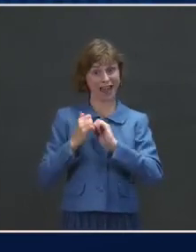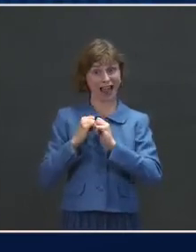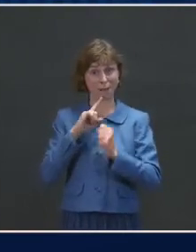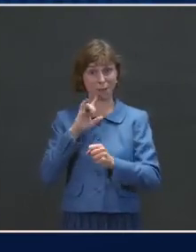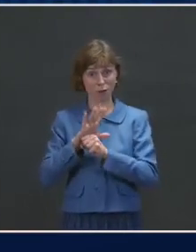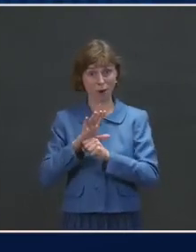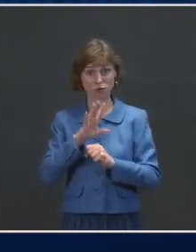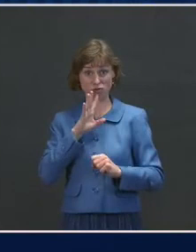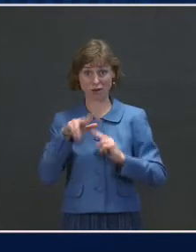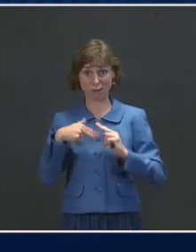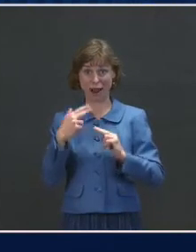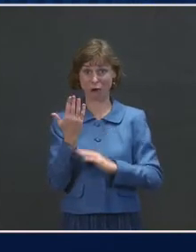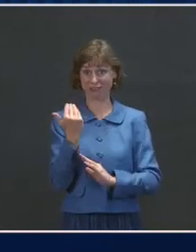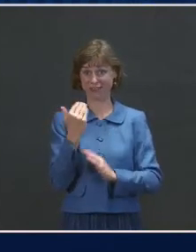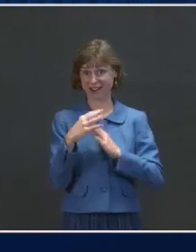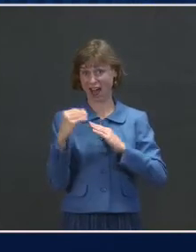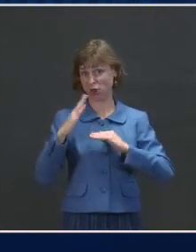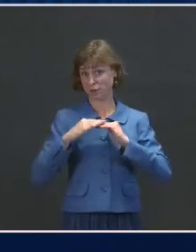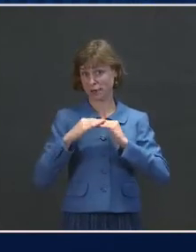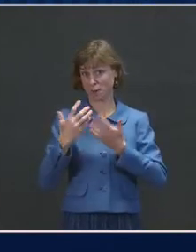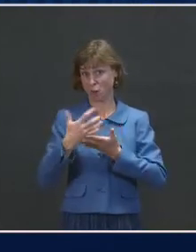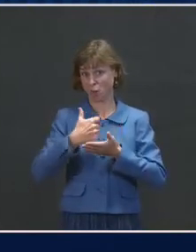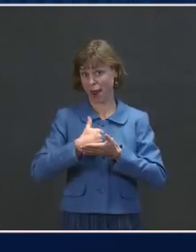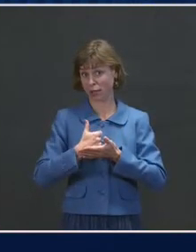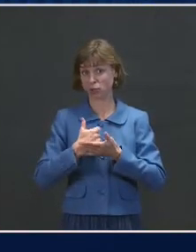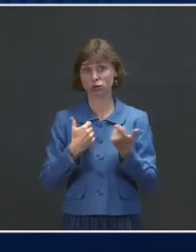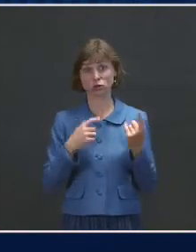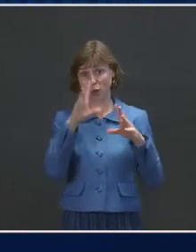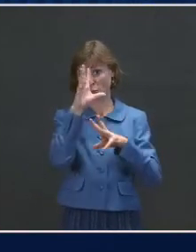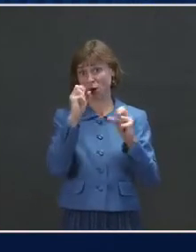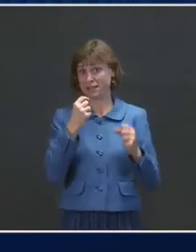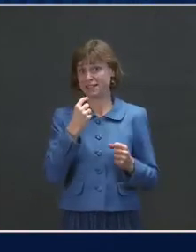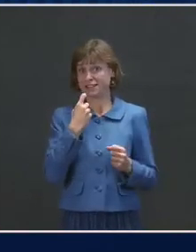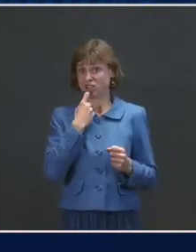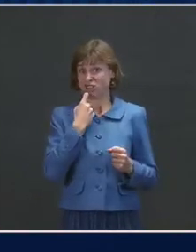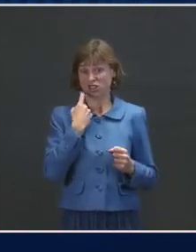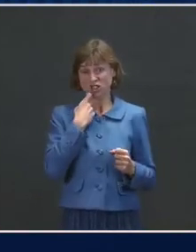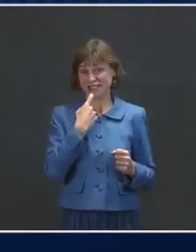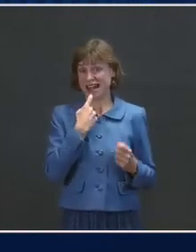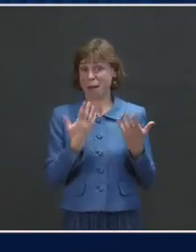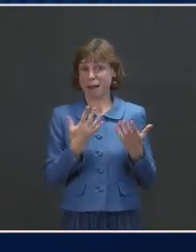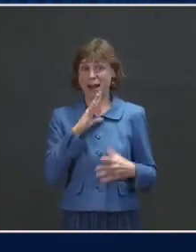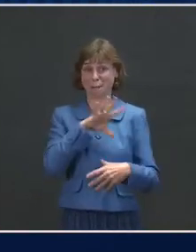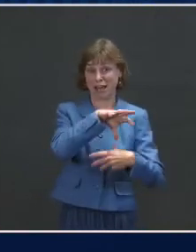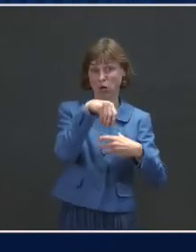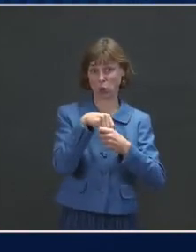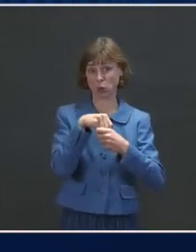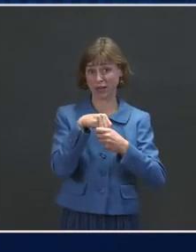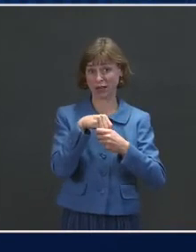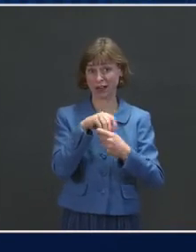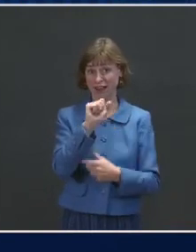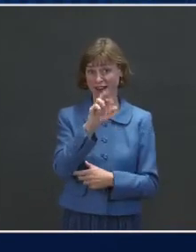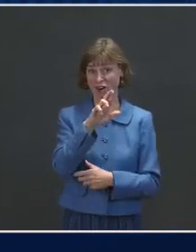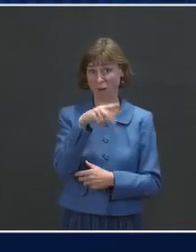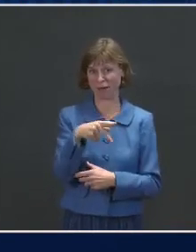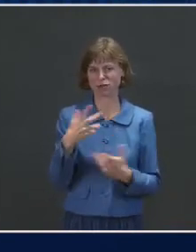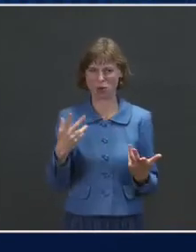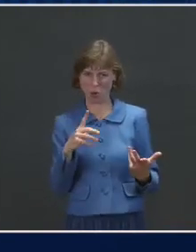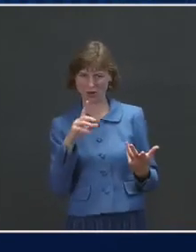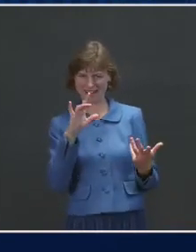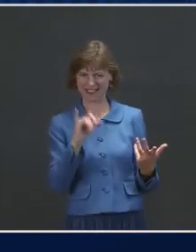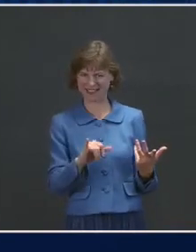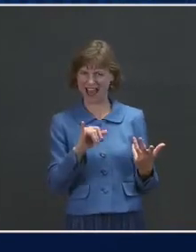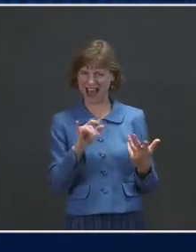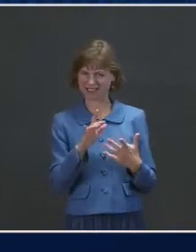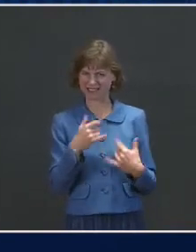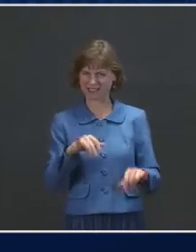$15 minimum wage. The president has already signaled that that may not make it into the full package. How important is that measure still to the White